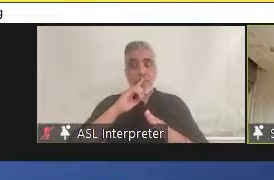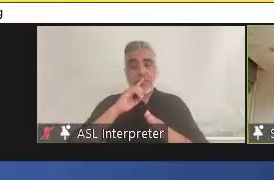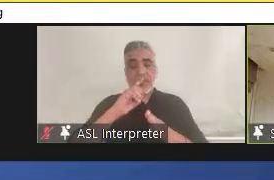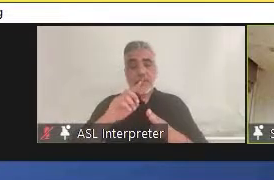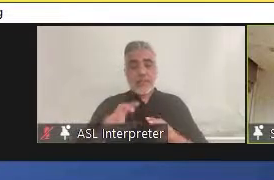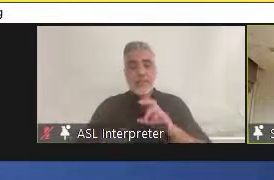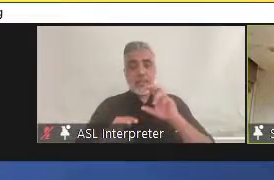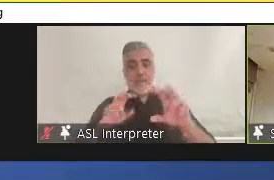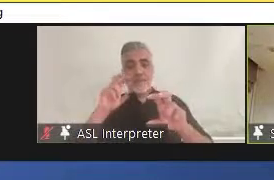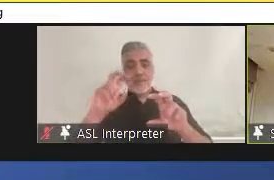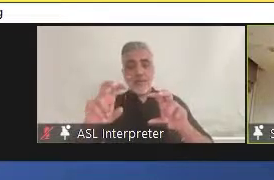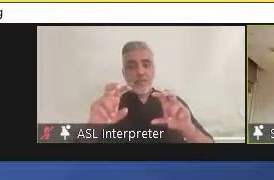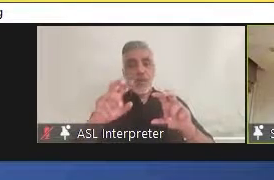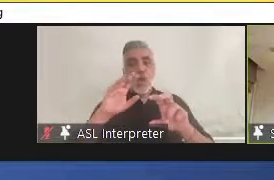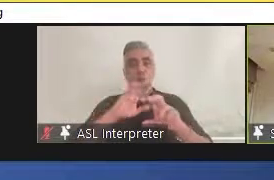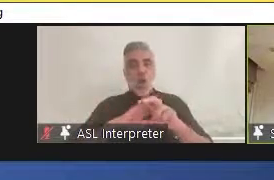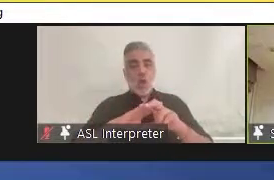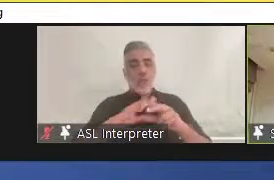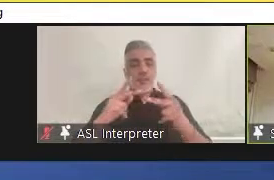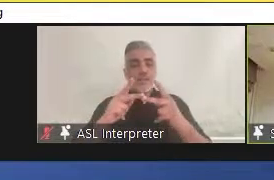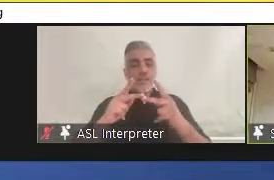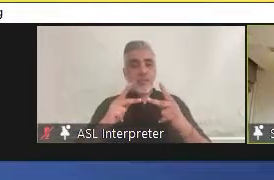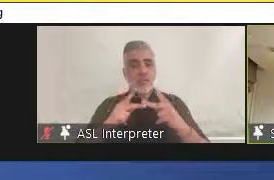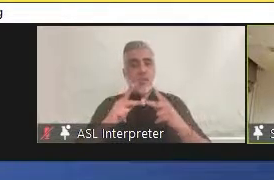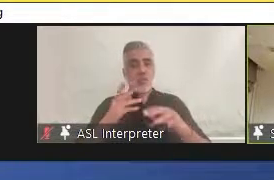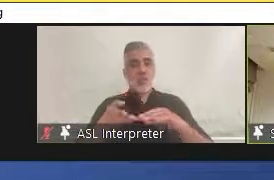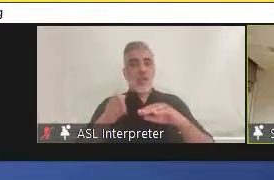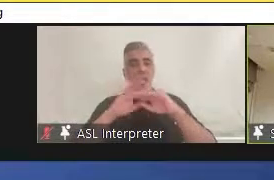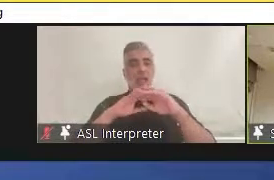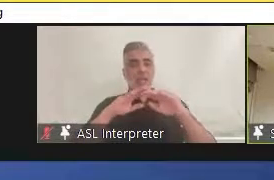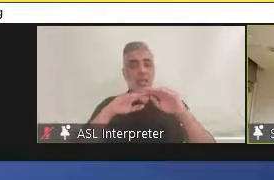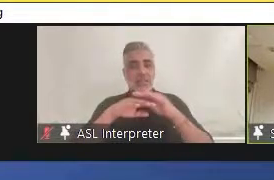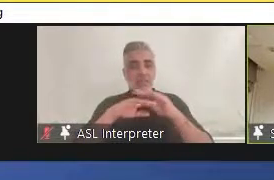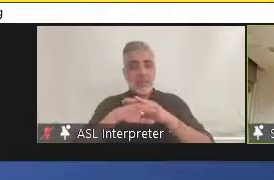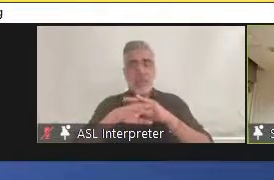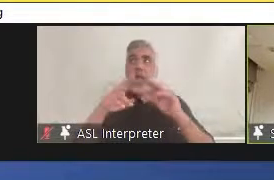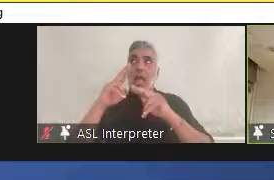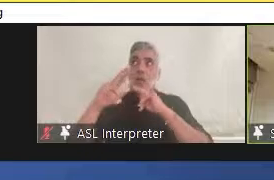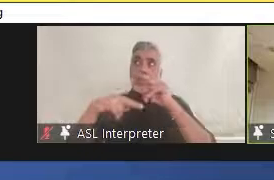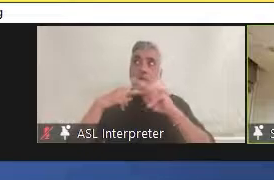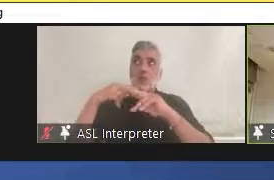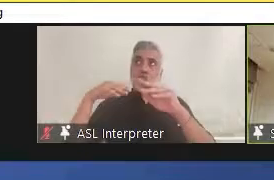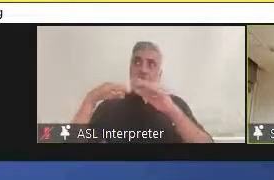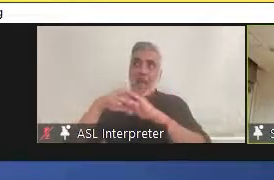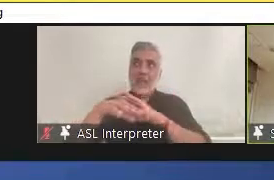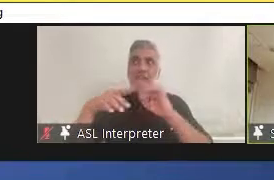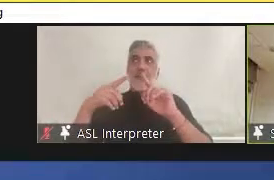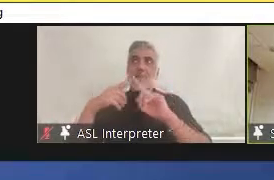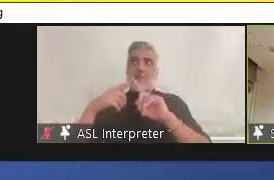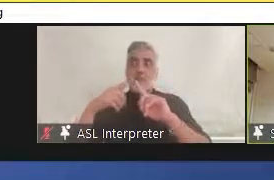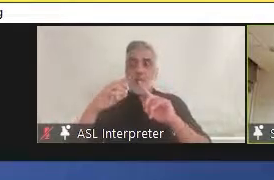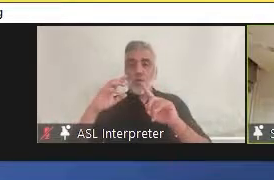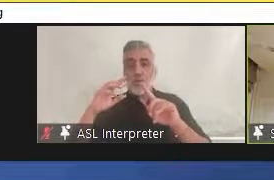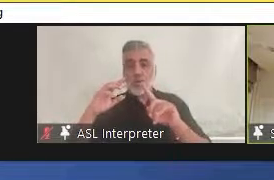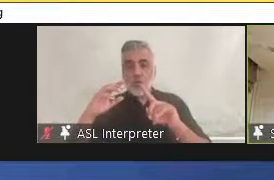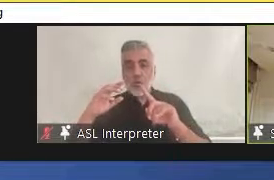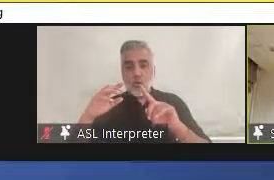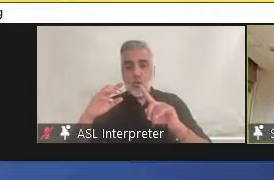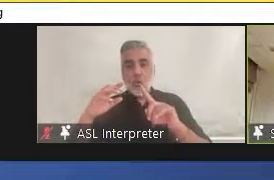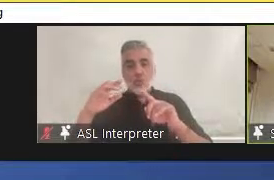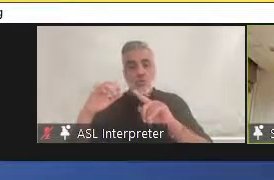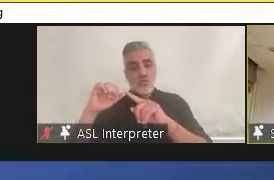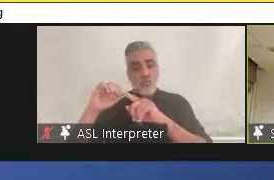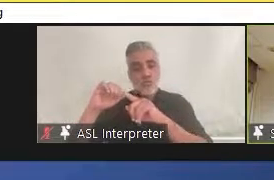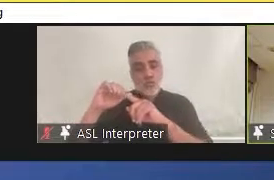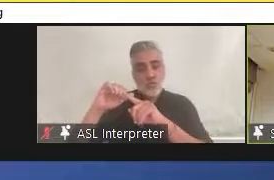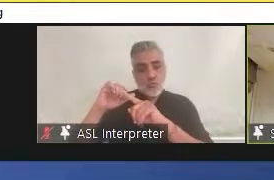investment on the facilities to enhance the accessibility and universal access for the trainees with